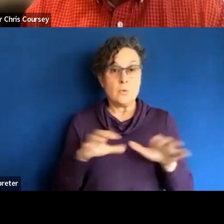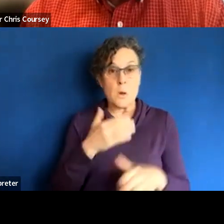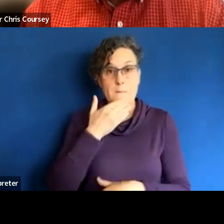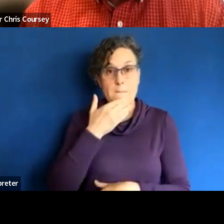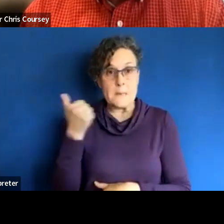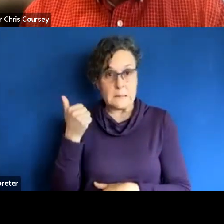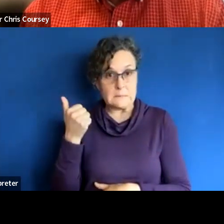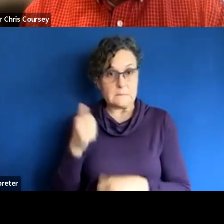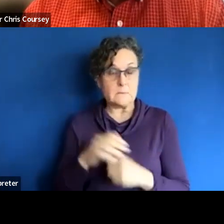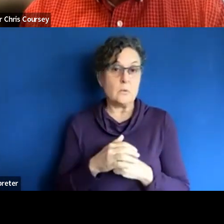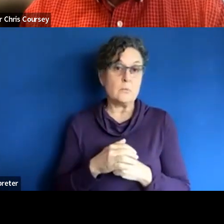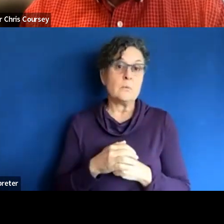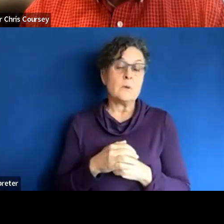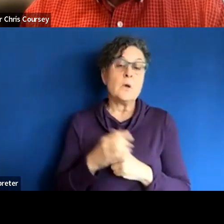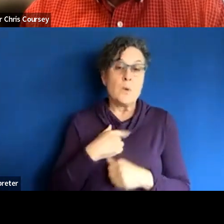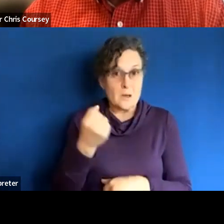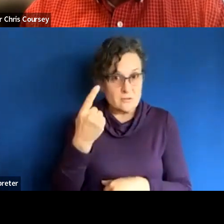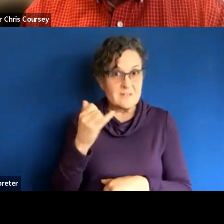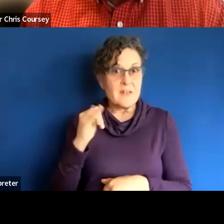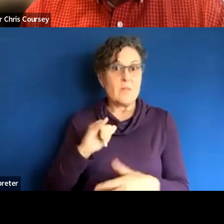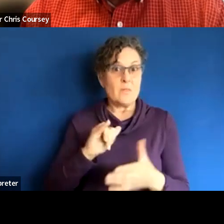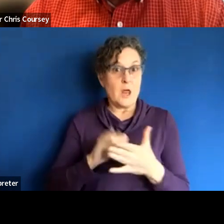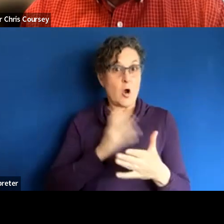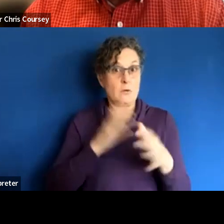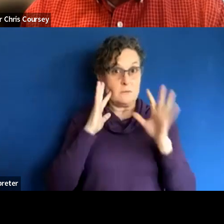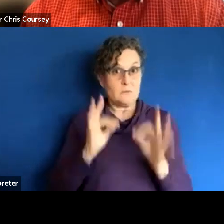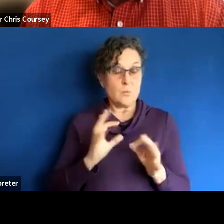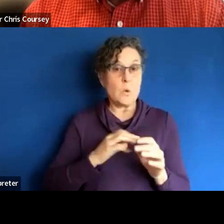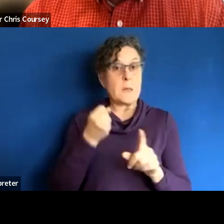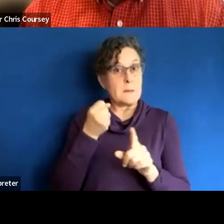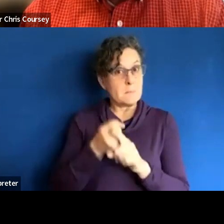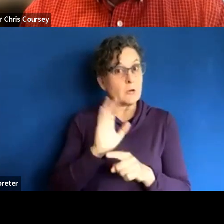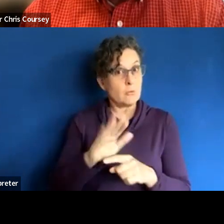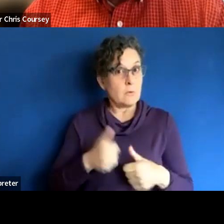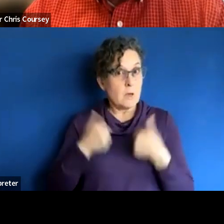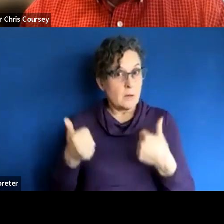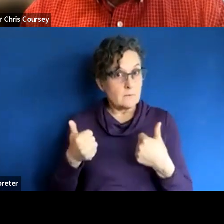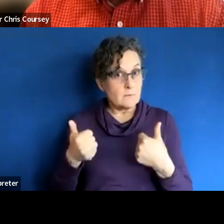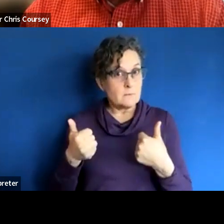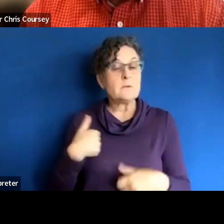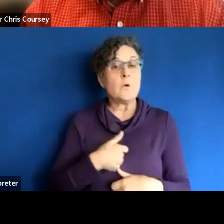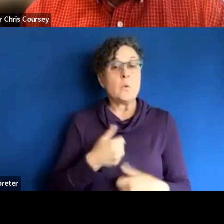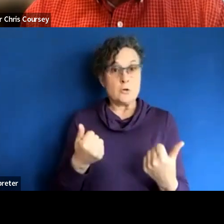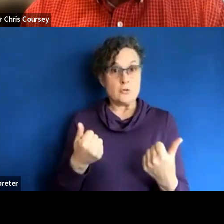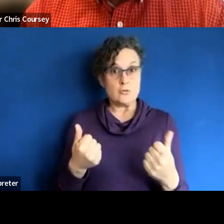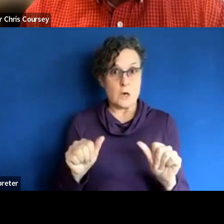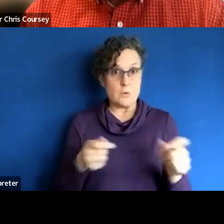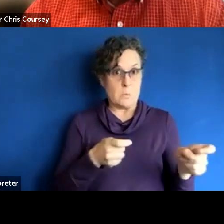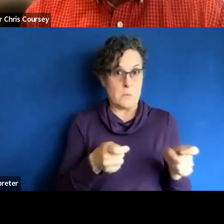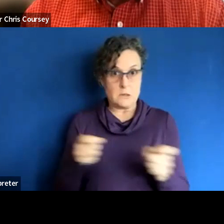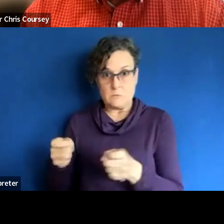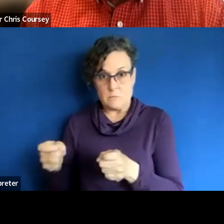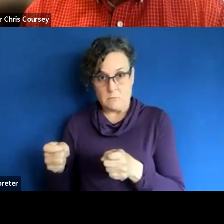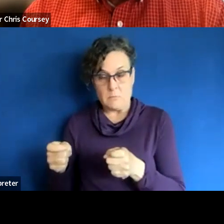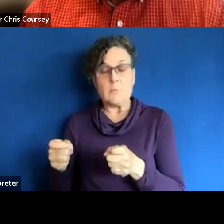potential impact to your life. And so our goal is to manage these sites the way we have with the other sites that have led to those